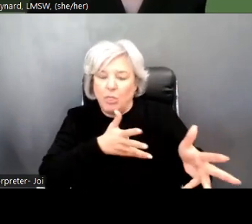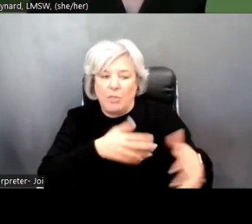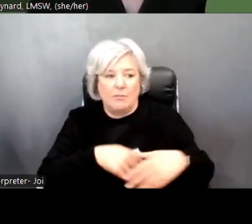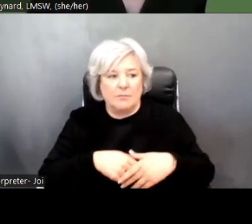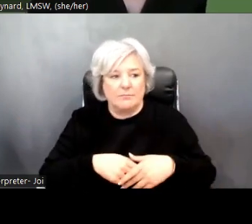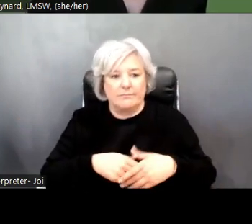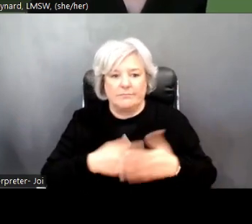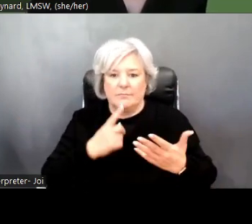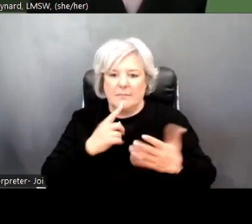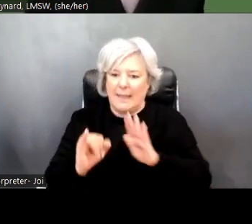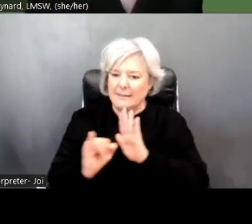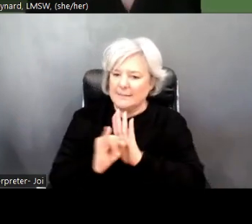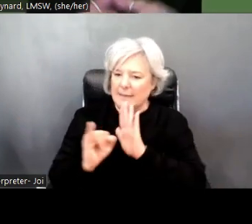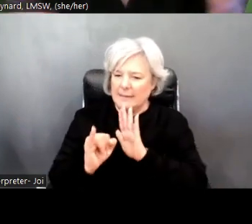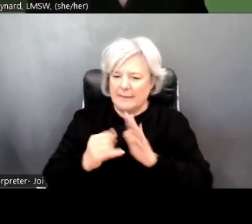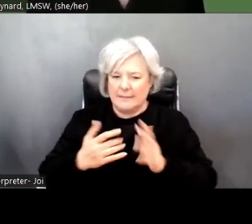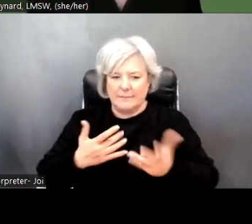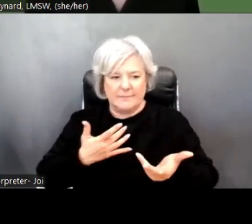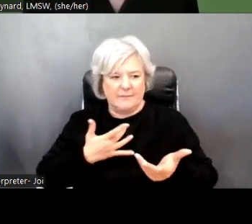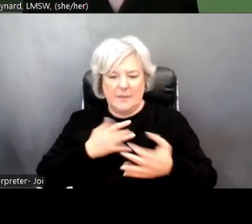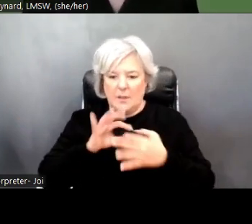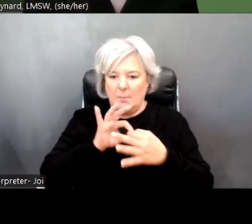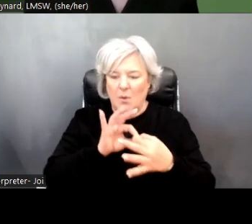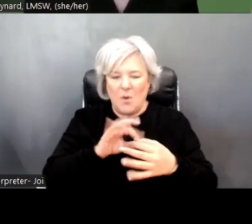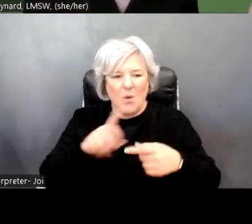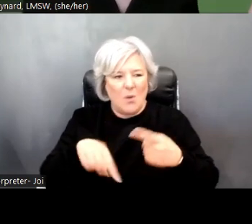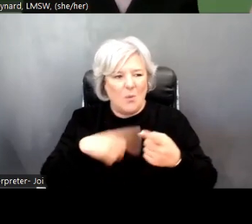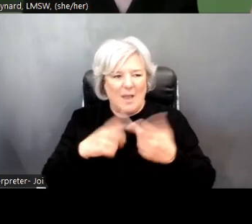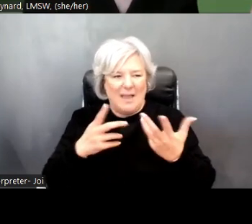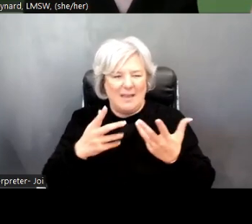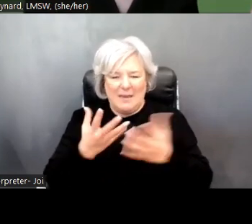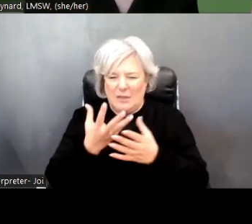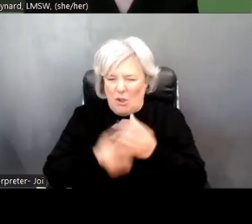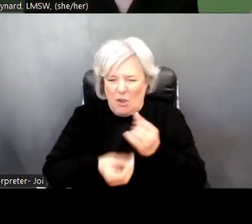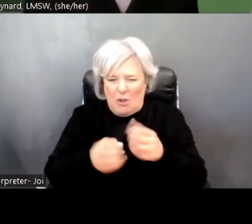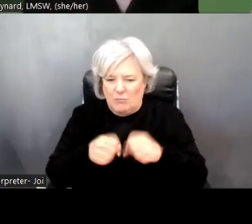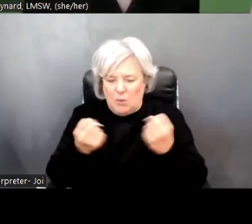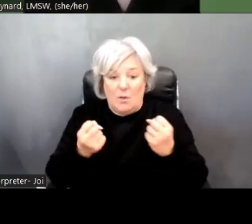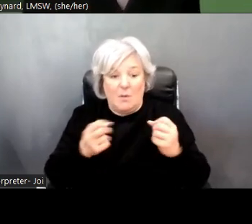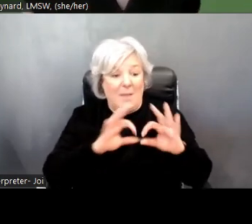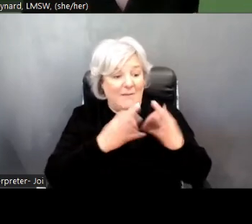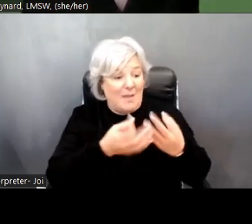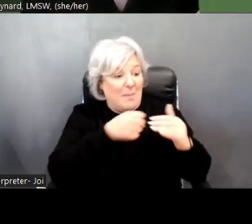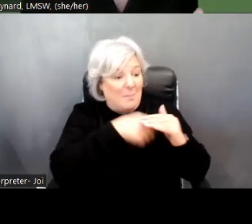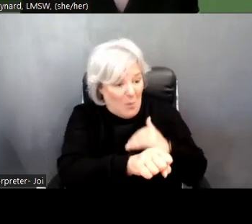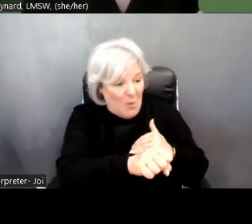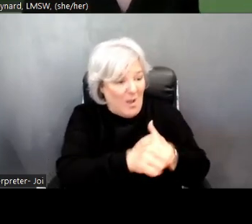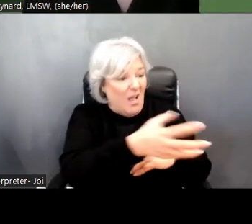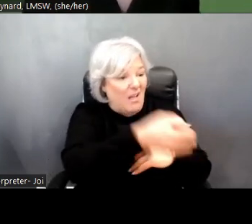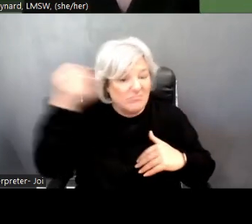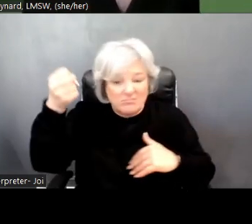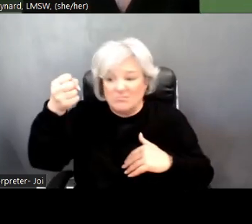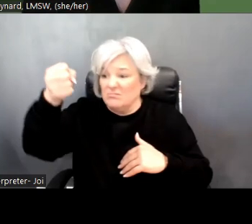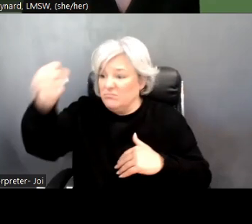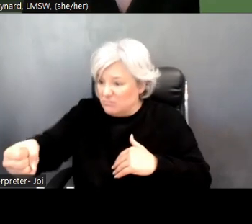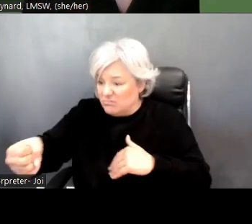and a sense of belonging. And when we're broken apart from our family of origin and brought together, it can